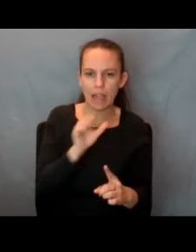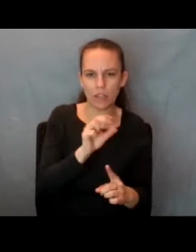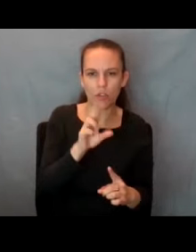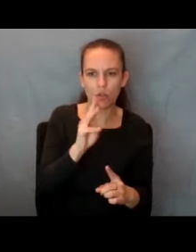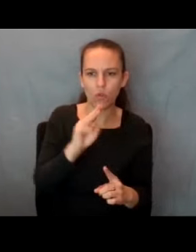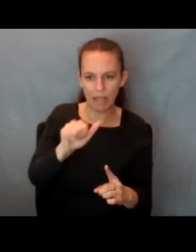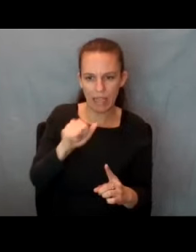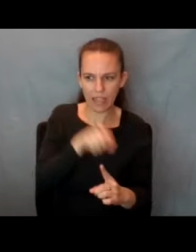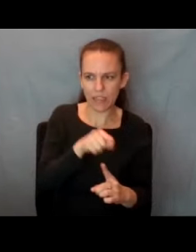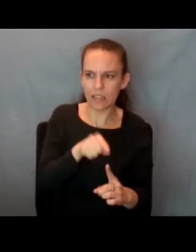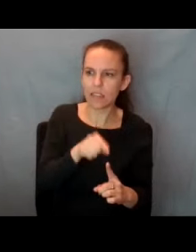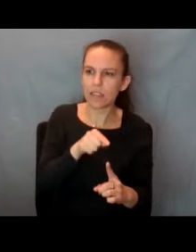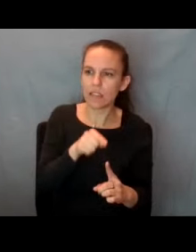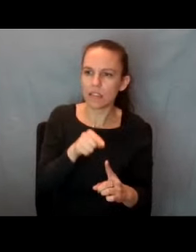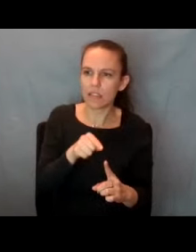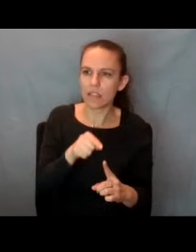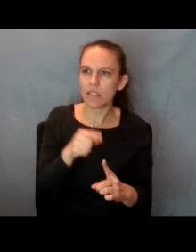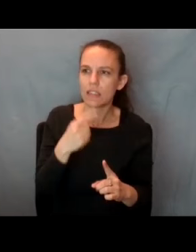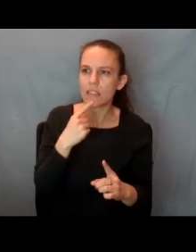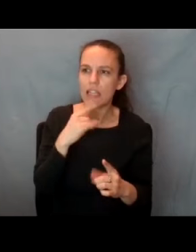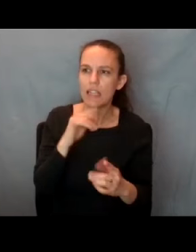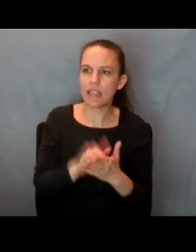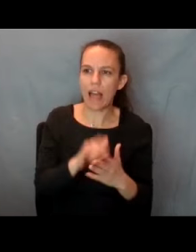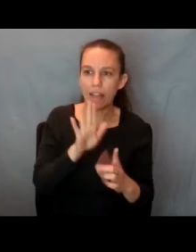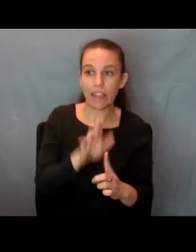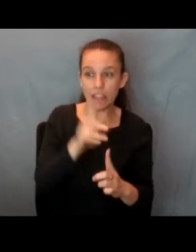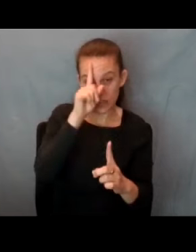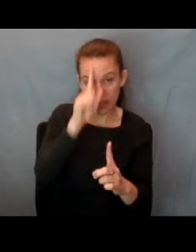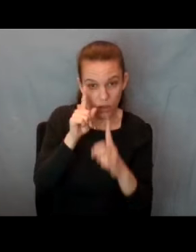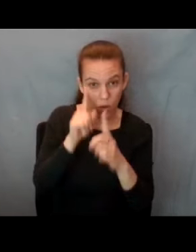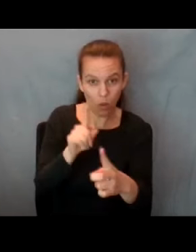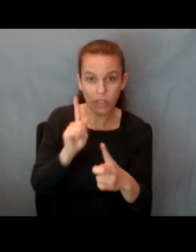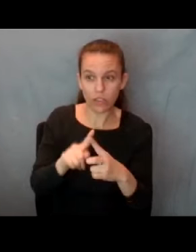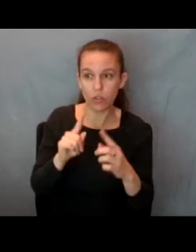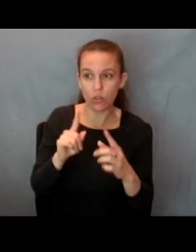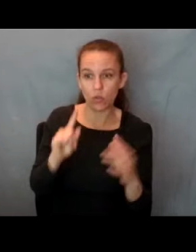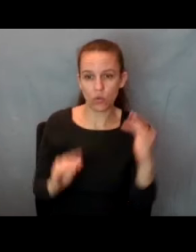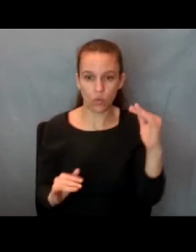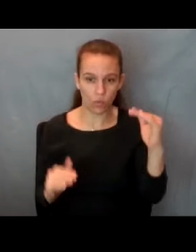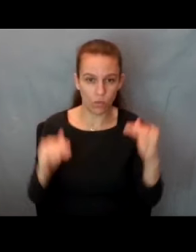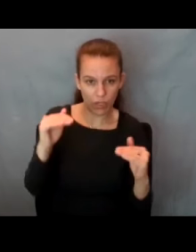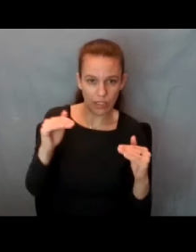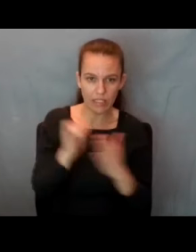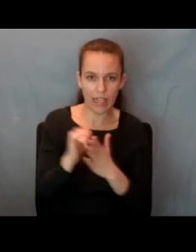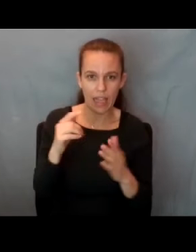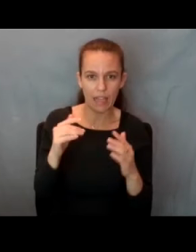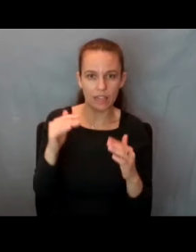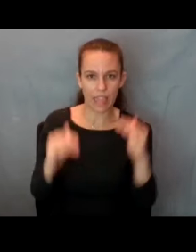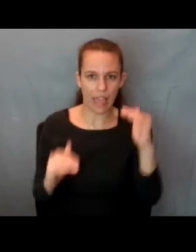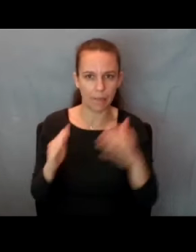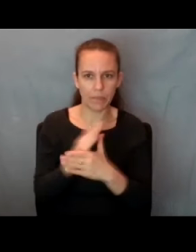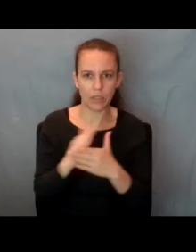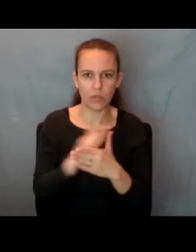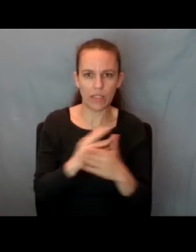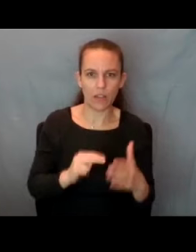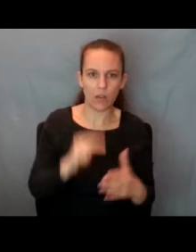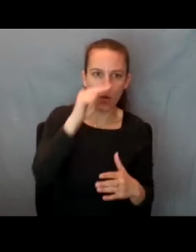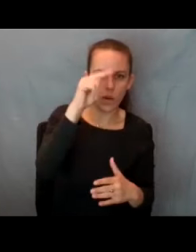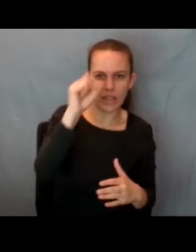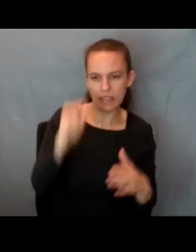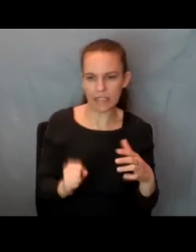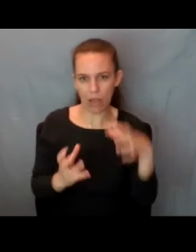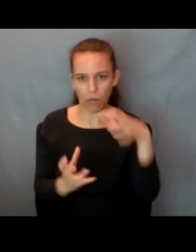that is aimed at bridging this equity gap between the global north and global south,